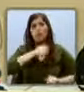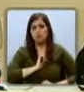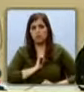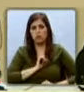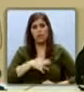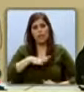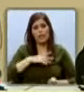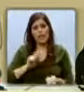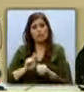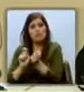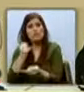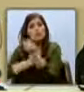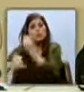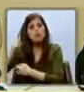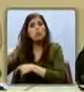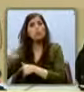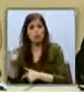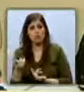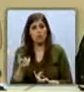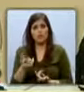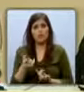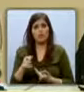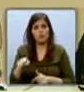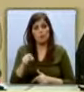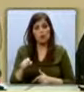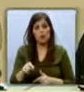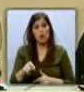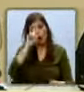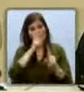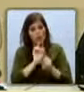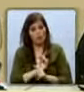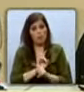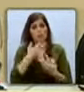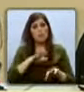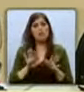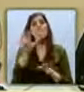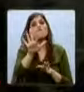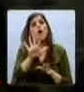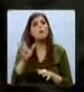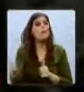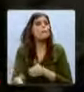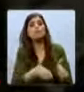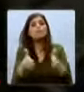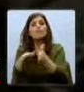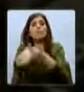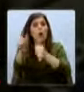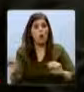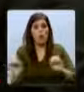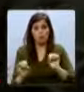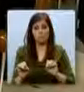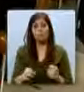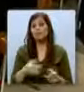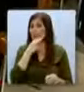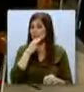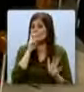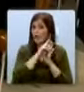by a different measure. I will guarantee the outcome, but I think this is not the best way to go. E por falar em cumprir as regras,